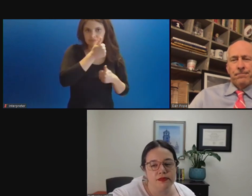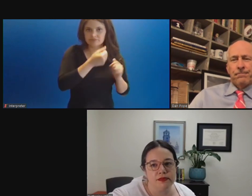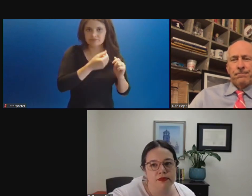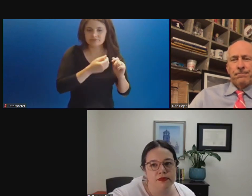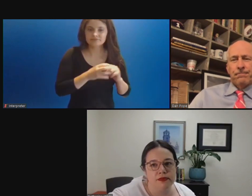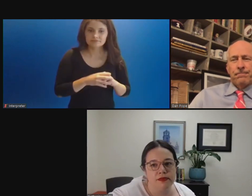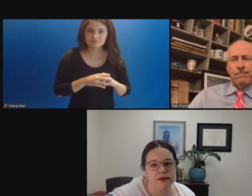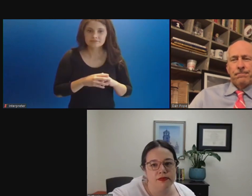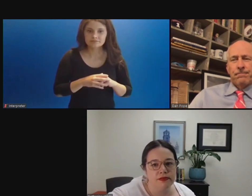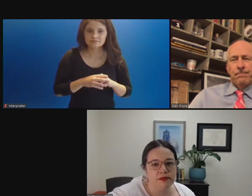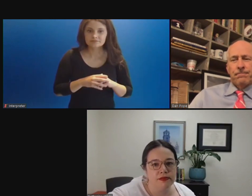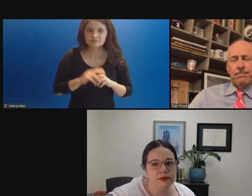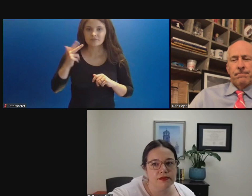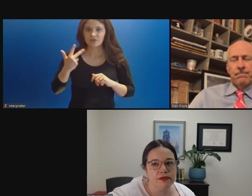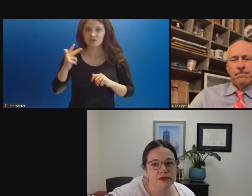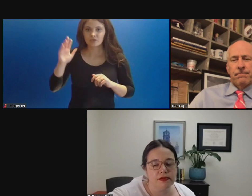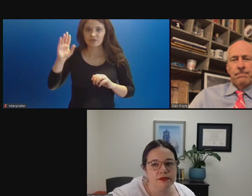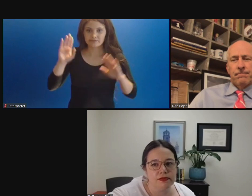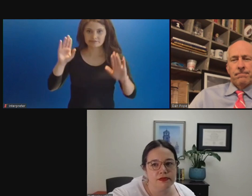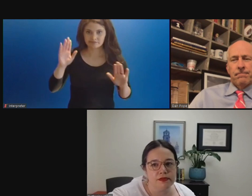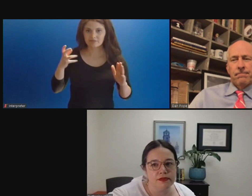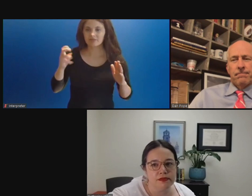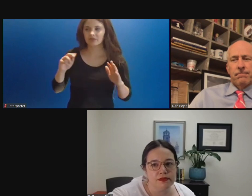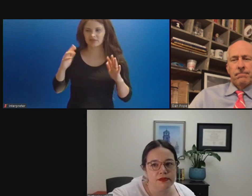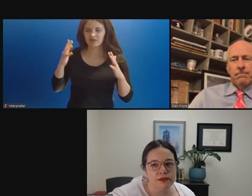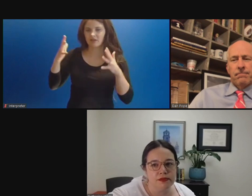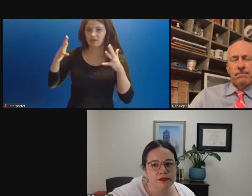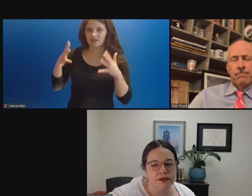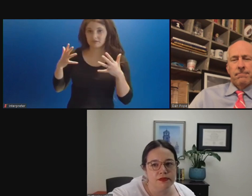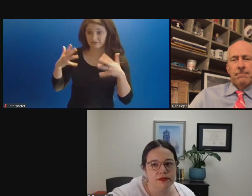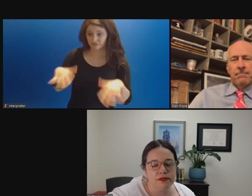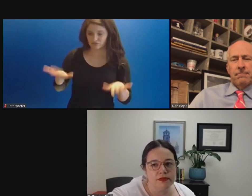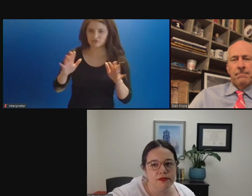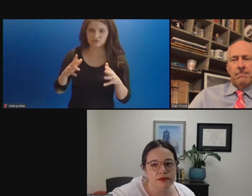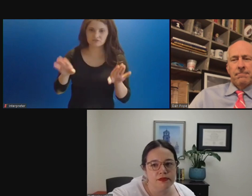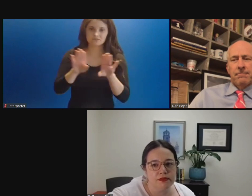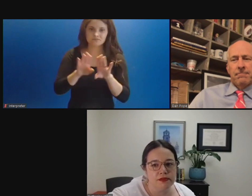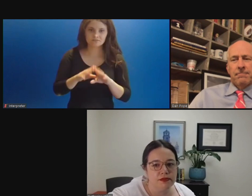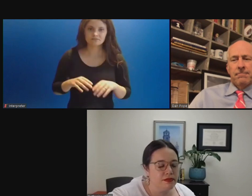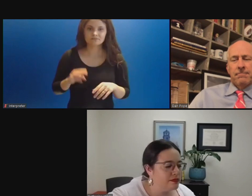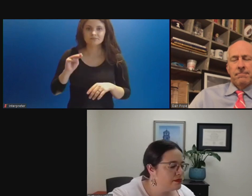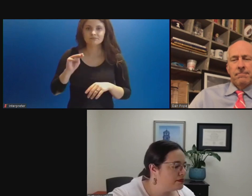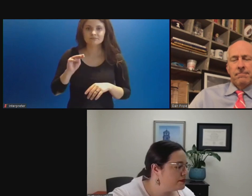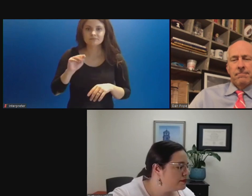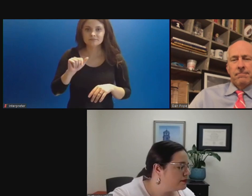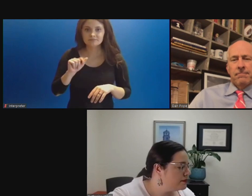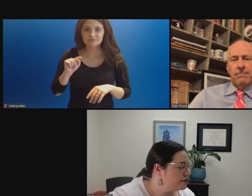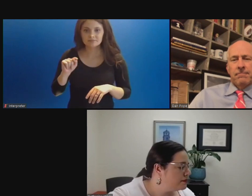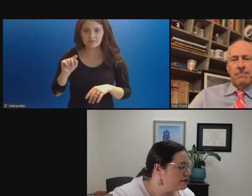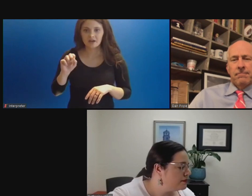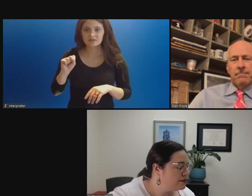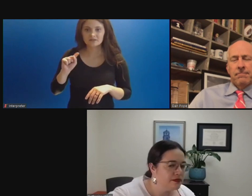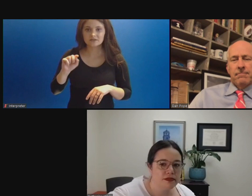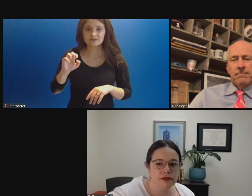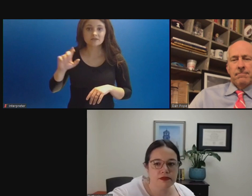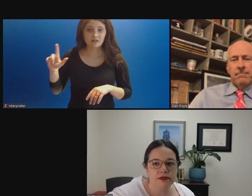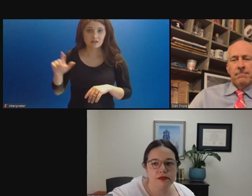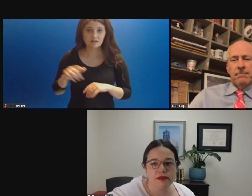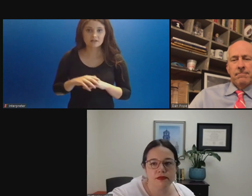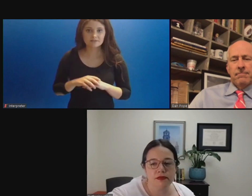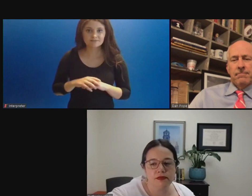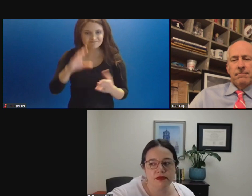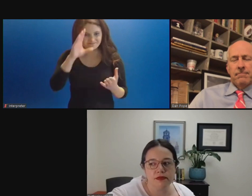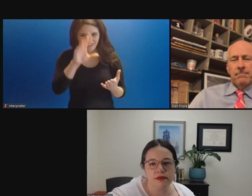We have 3 hands raised. I'll ask these and that will be the end of our questions. Let's start with Matt Stell. Matt? Hey,